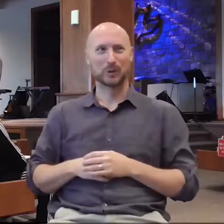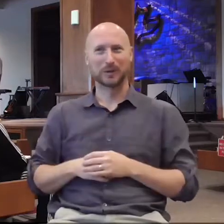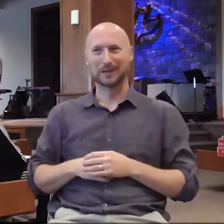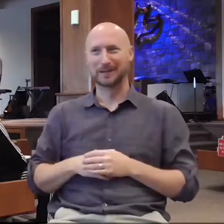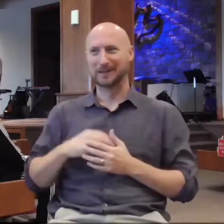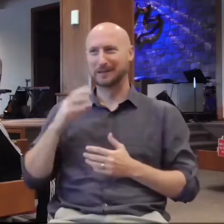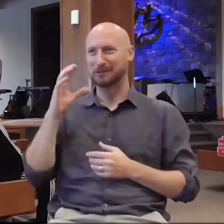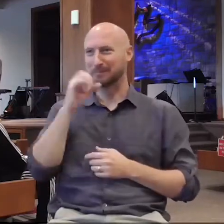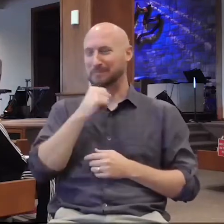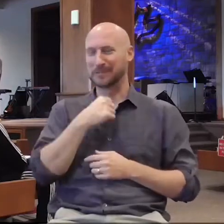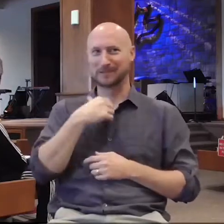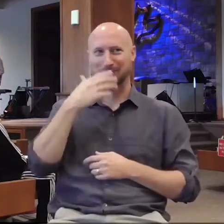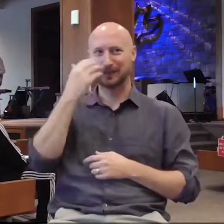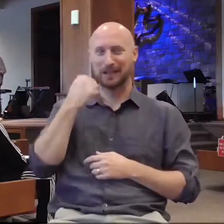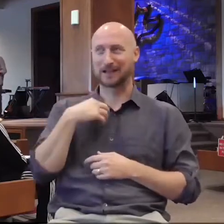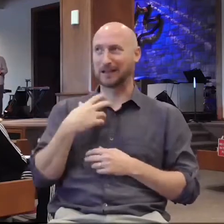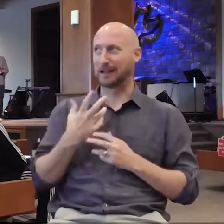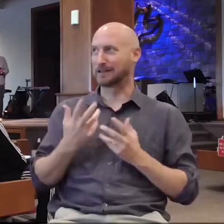did I tell you?